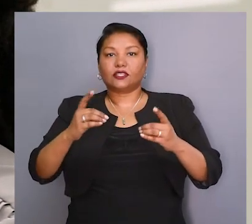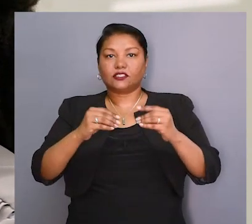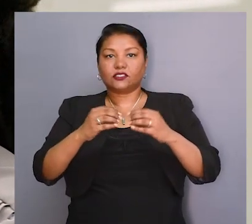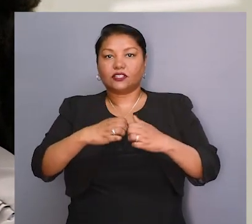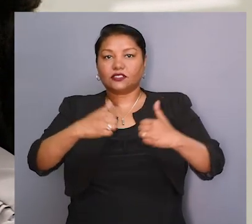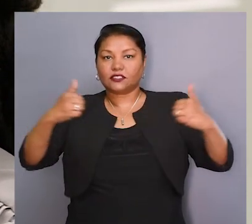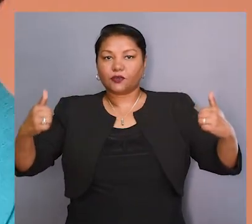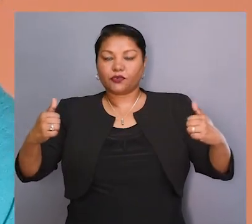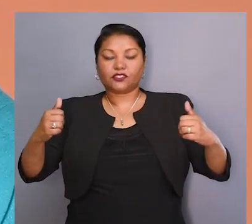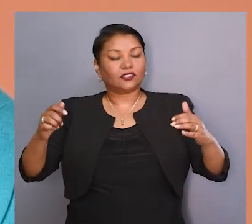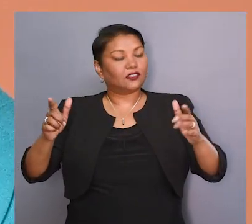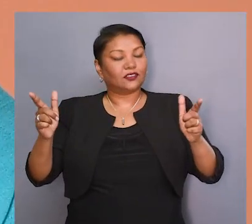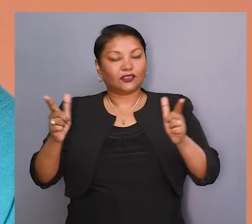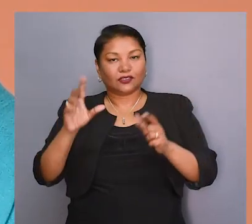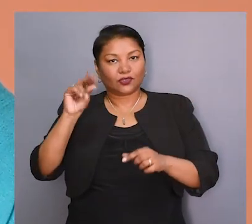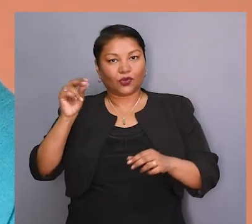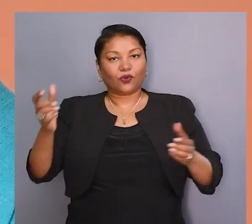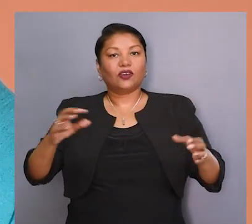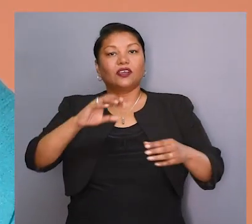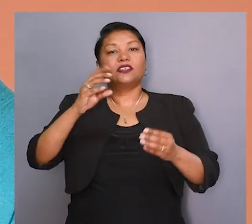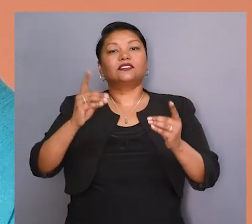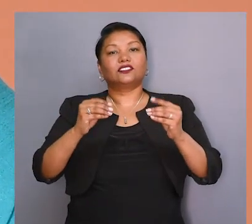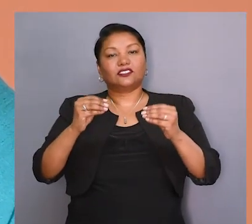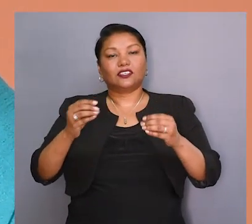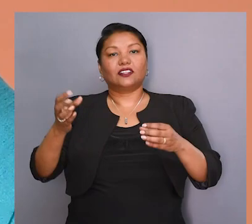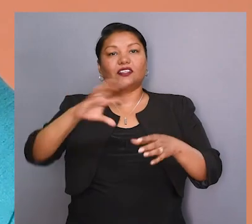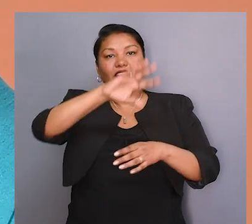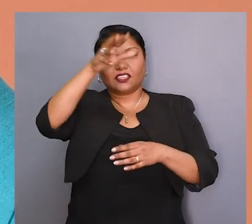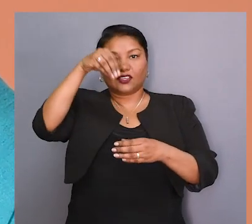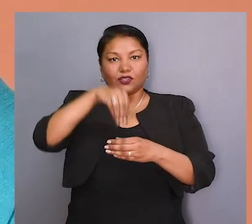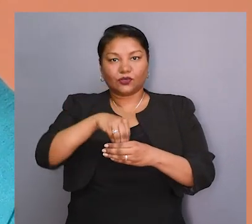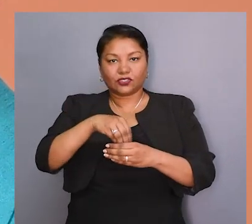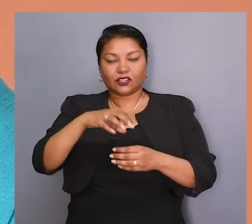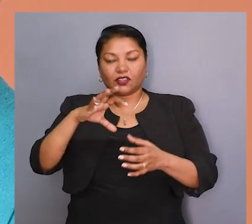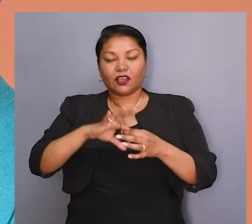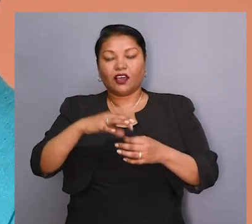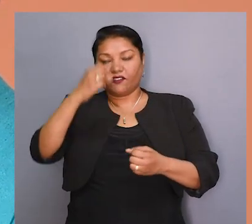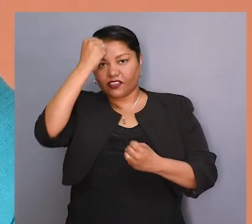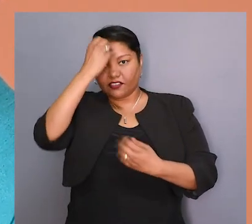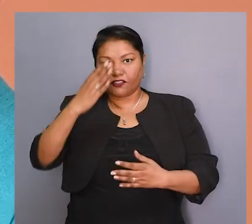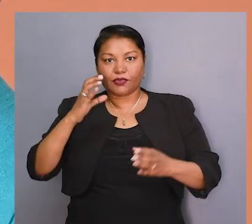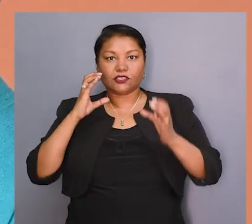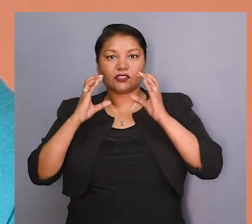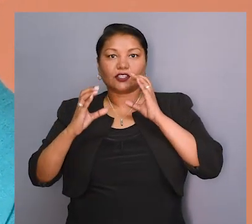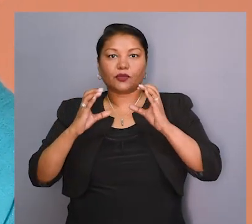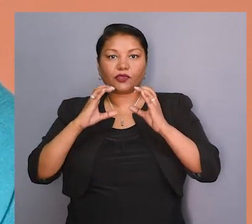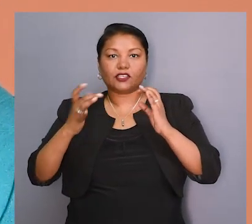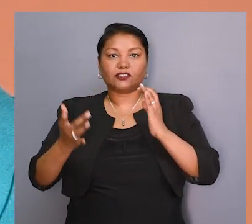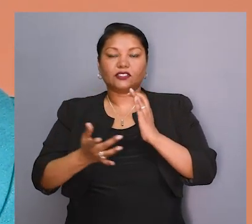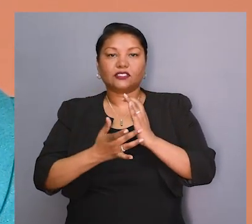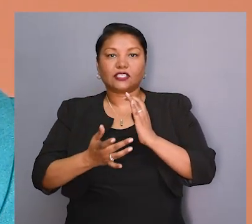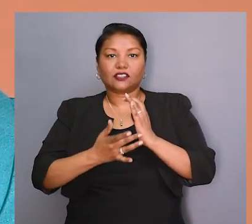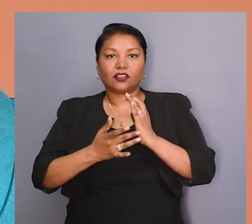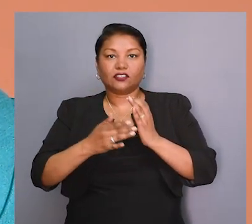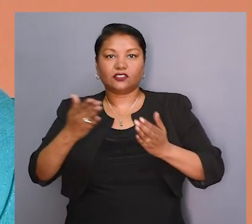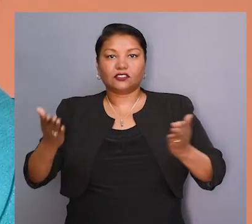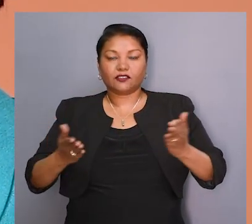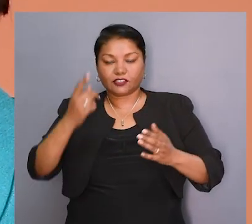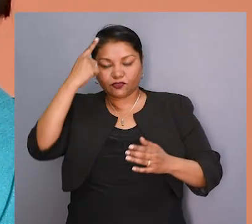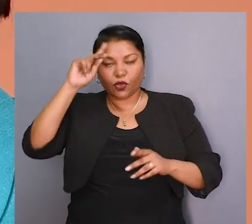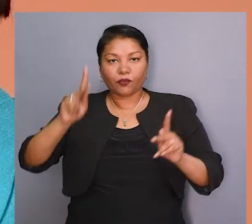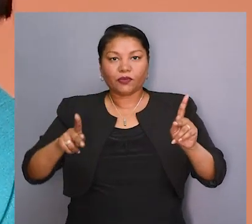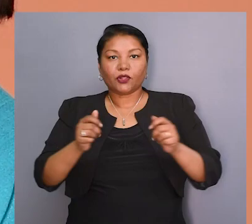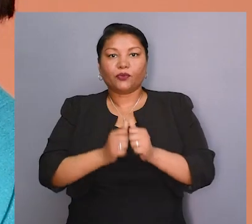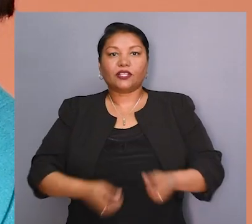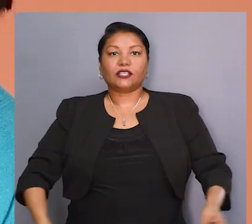divide by promoting digital inclusion of information, communication, and